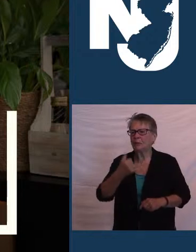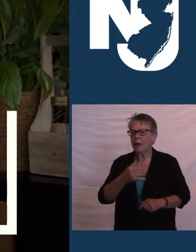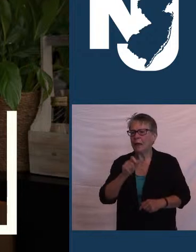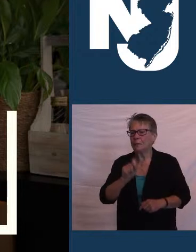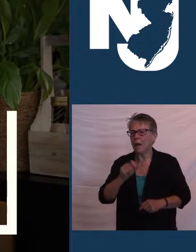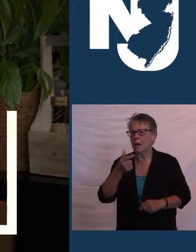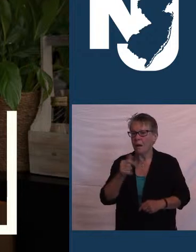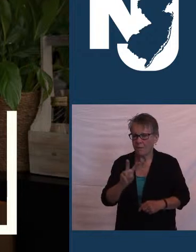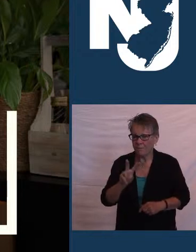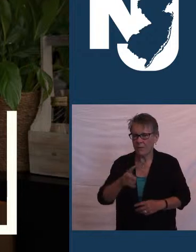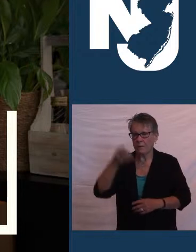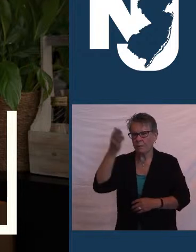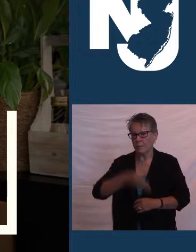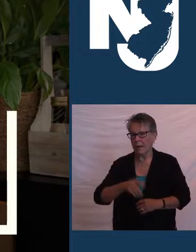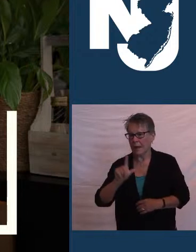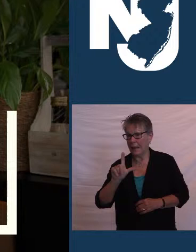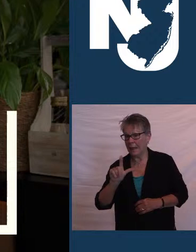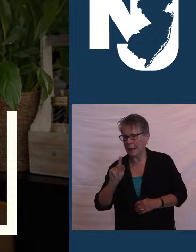nj.gov/labor/return and earn.